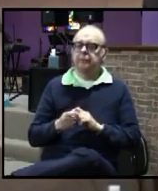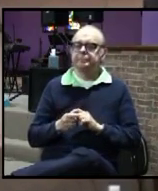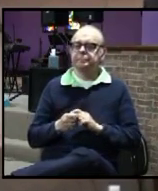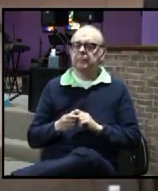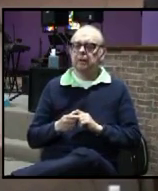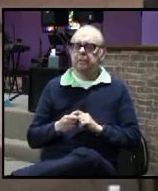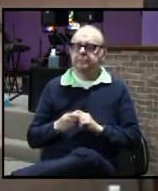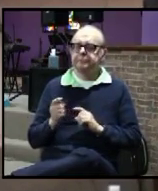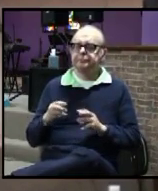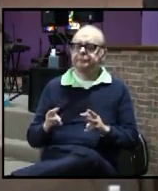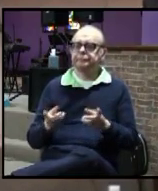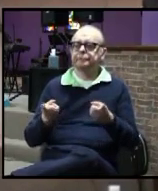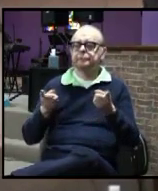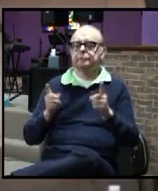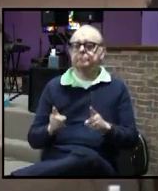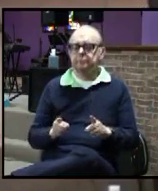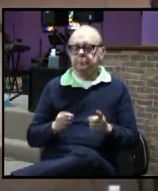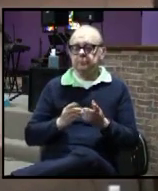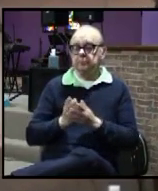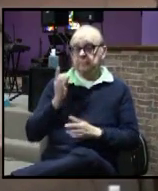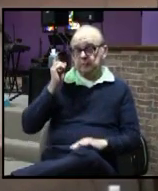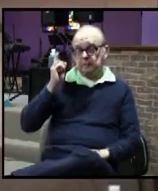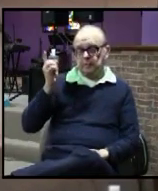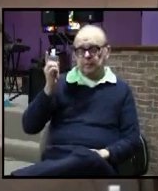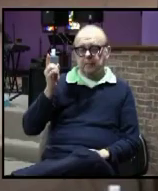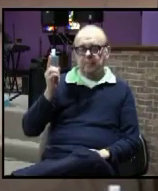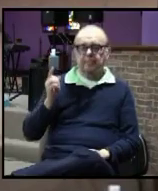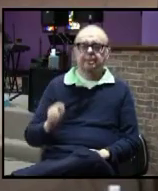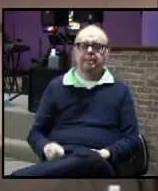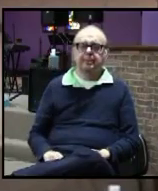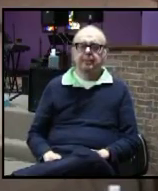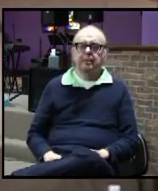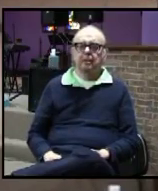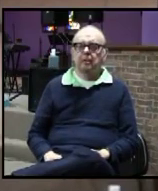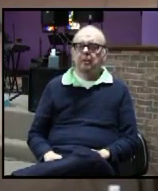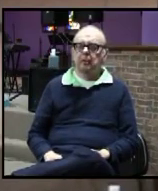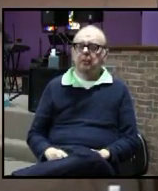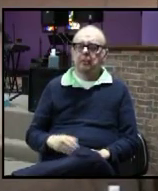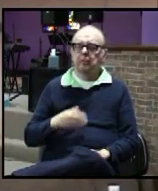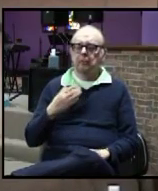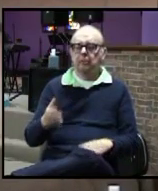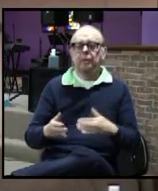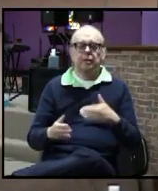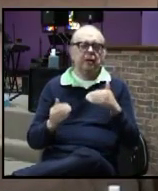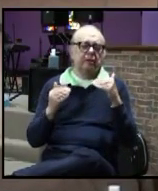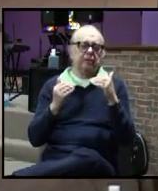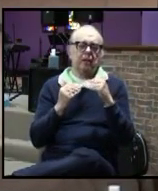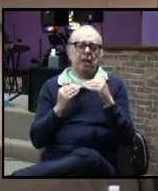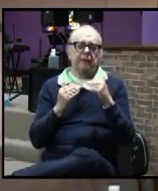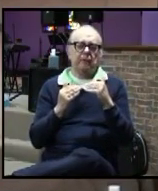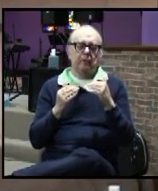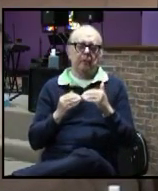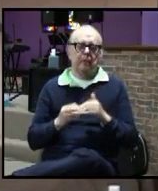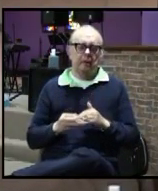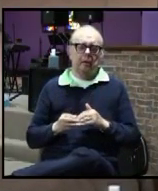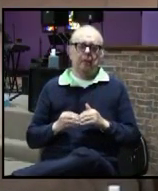need to change. And the only way that's going to happen is through you. So let's take it to the next notch, a little